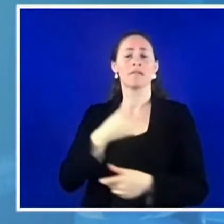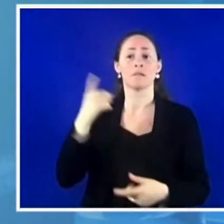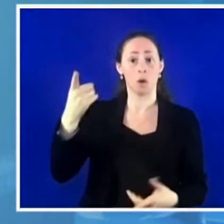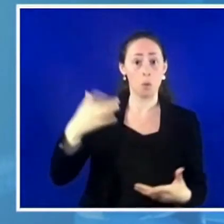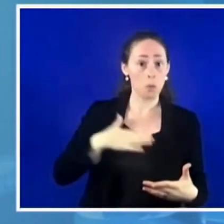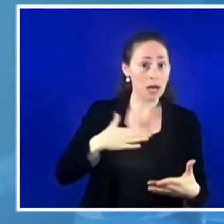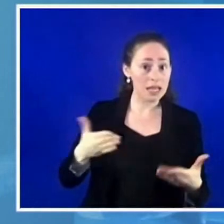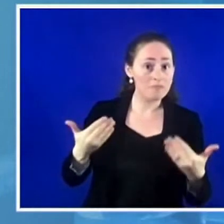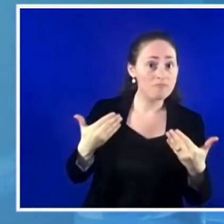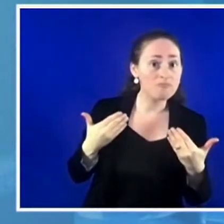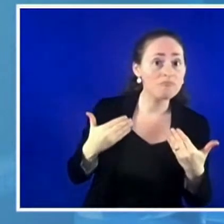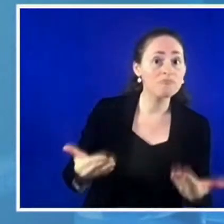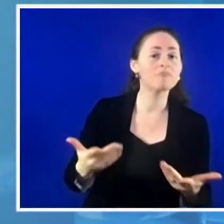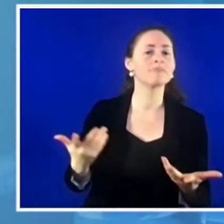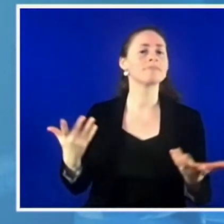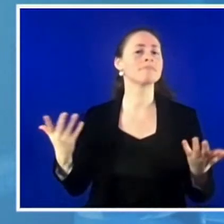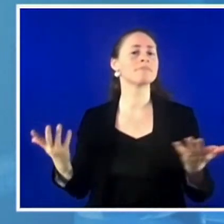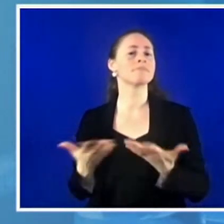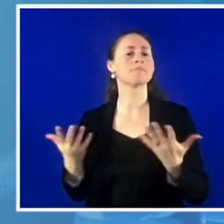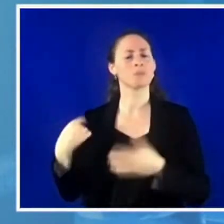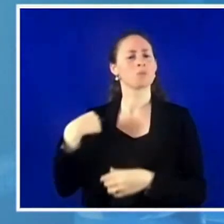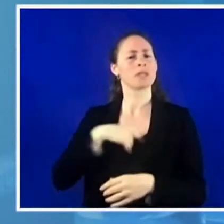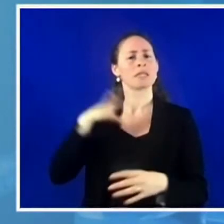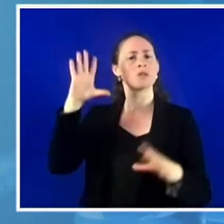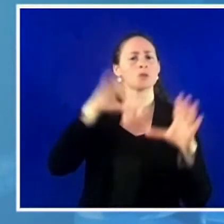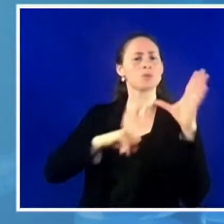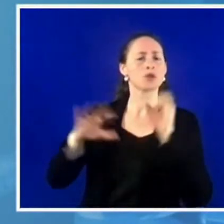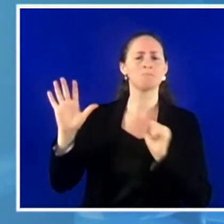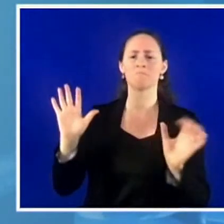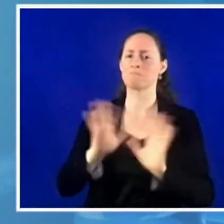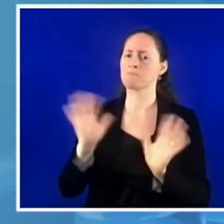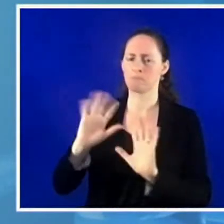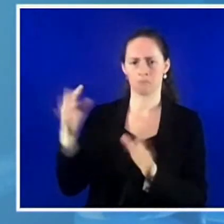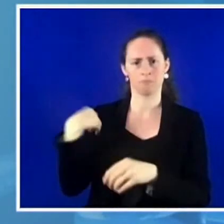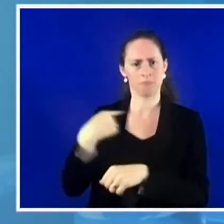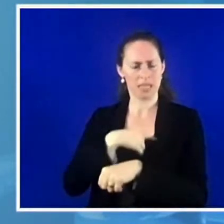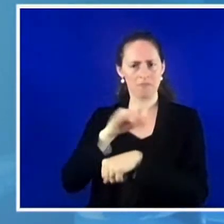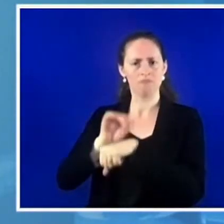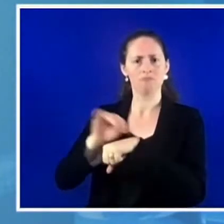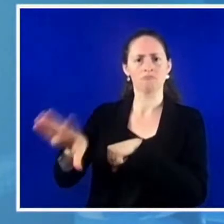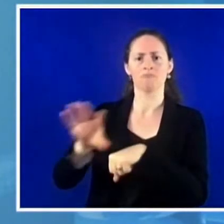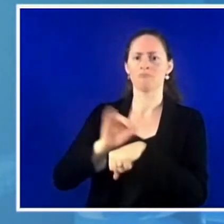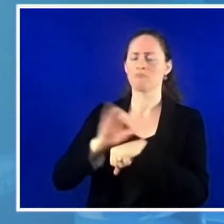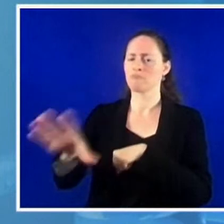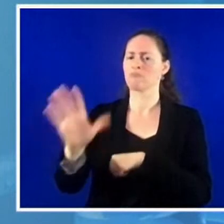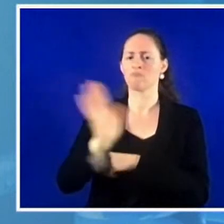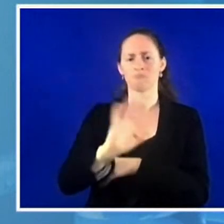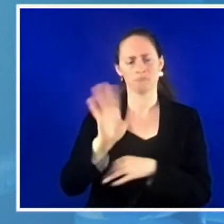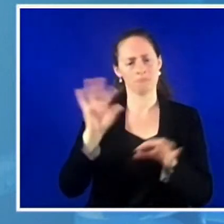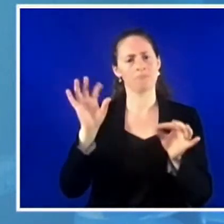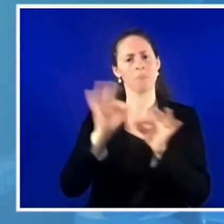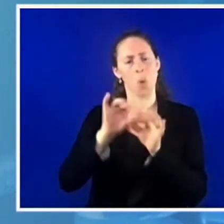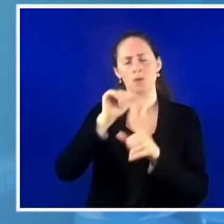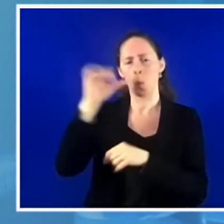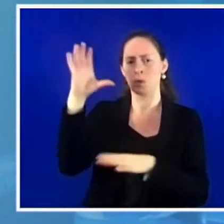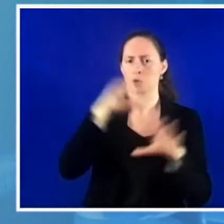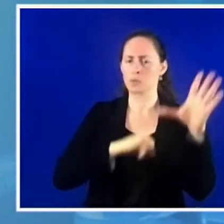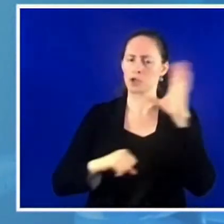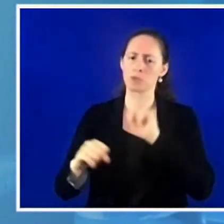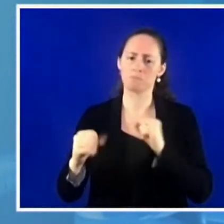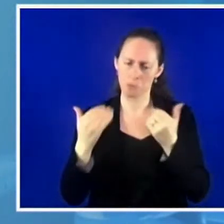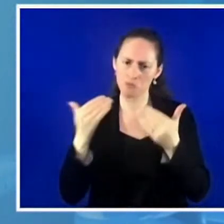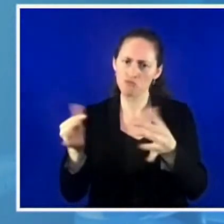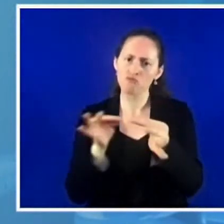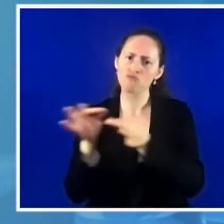act upon the advice that we give them. And it's always great to have open-ended conversations where you try to learn where